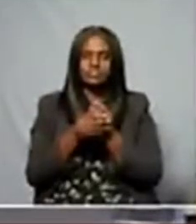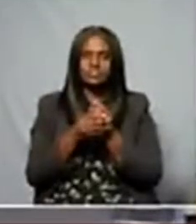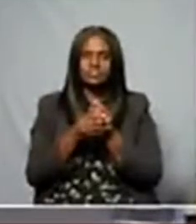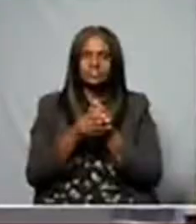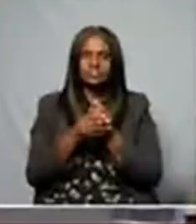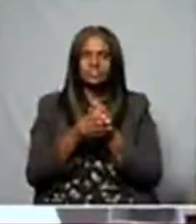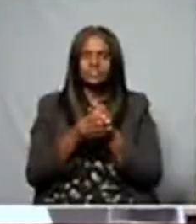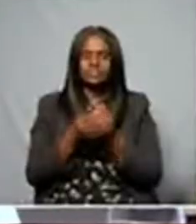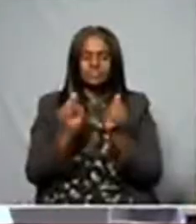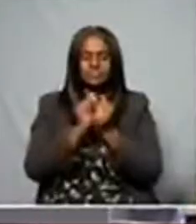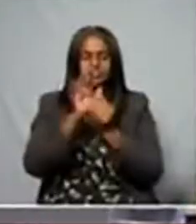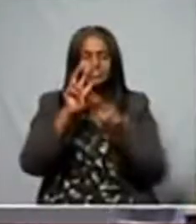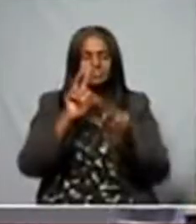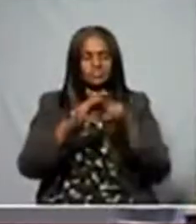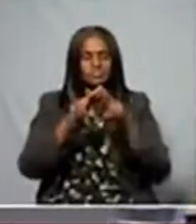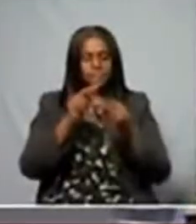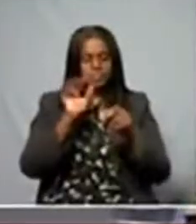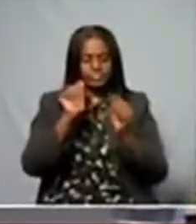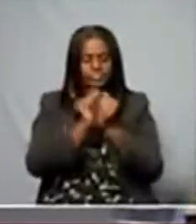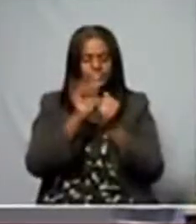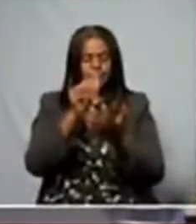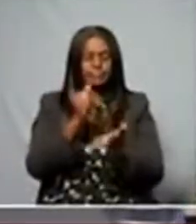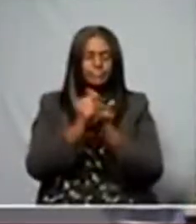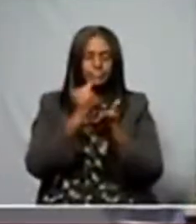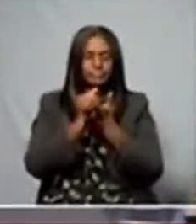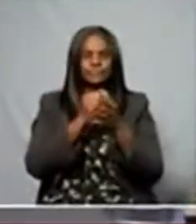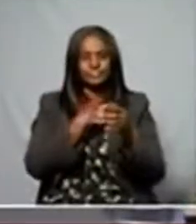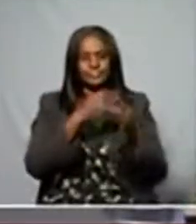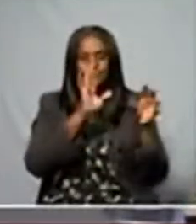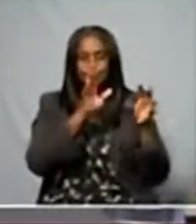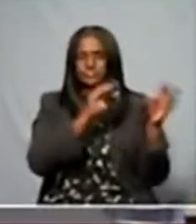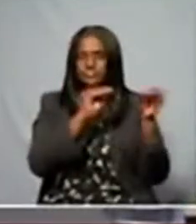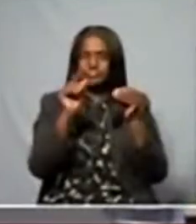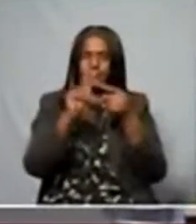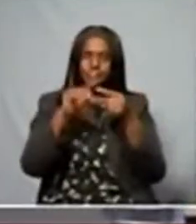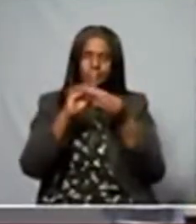Chair, with your indulgence, I'll proceed to item number 6,